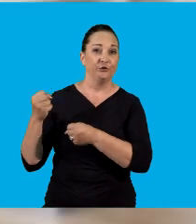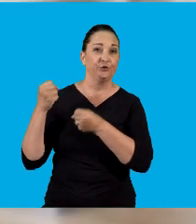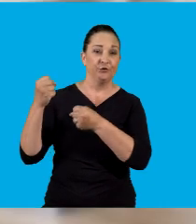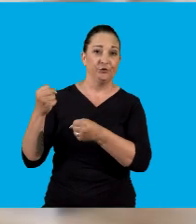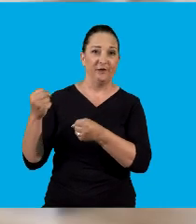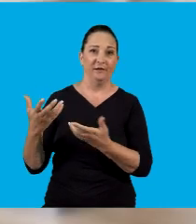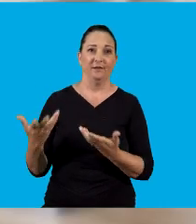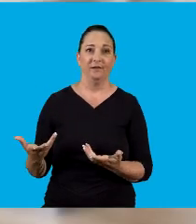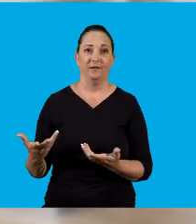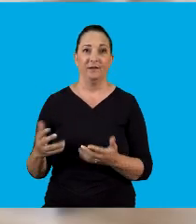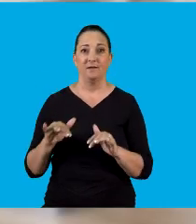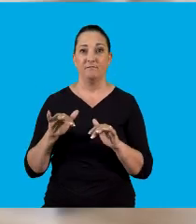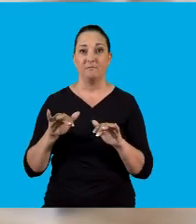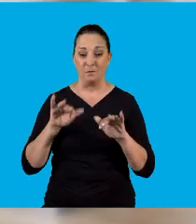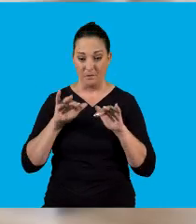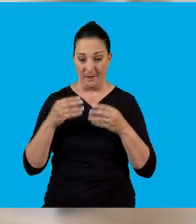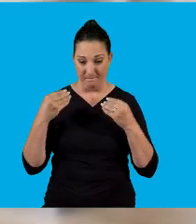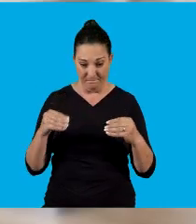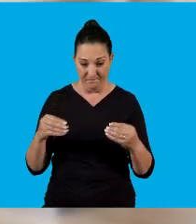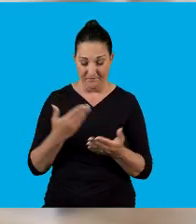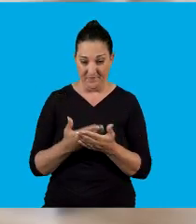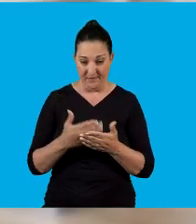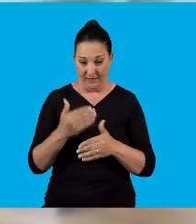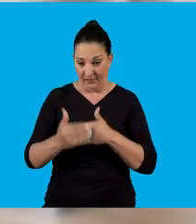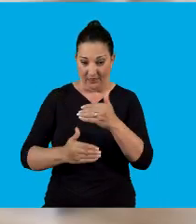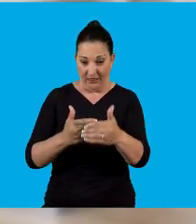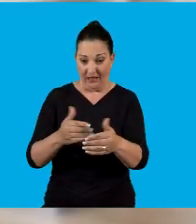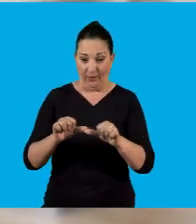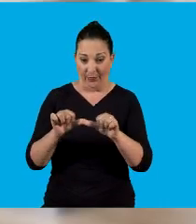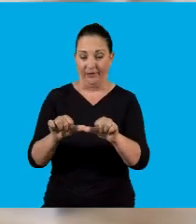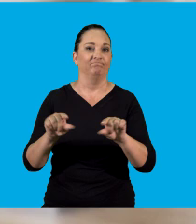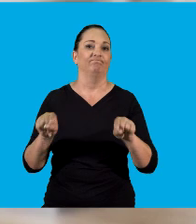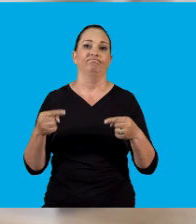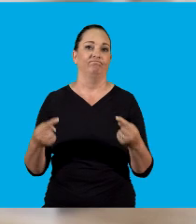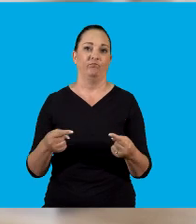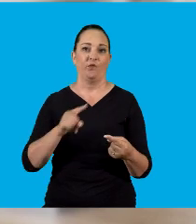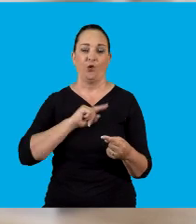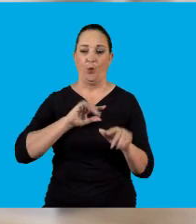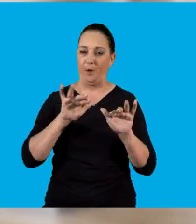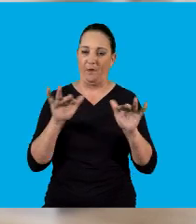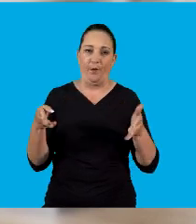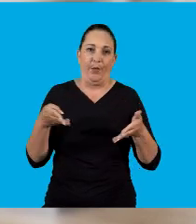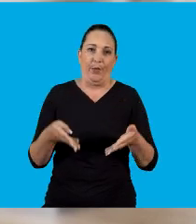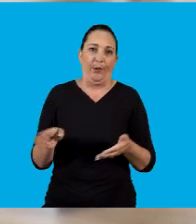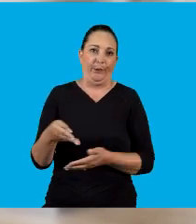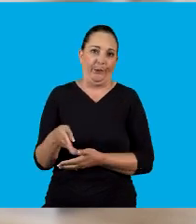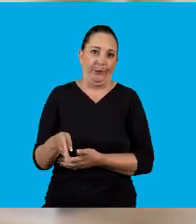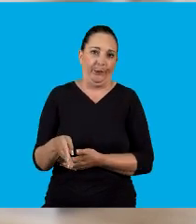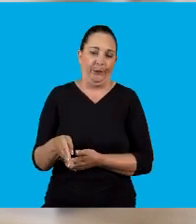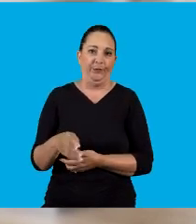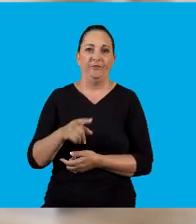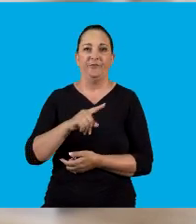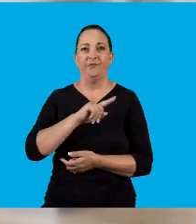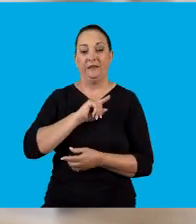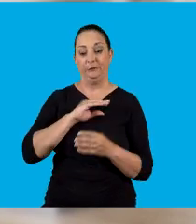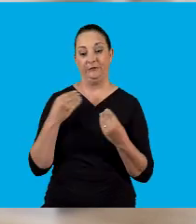employees are striking, then it simply means that the business production is at a standstill because employees are not in the workplace. So